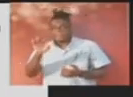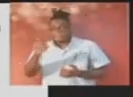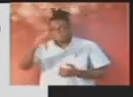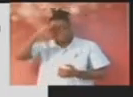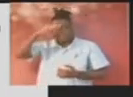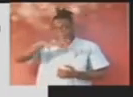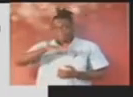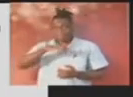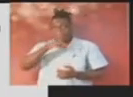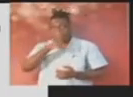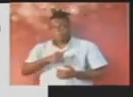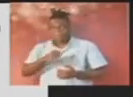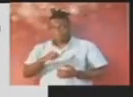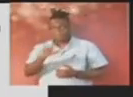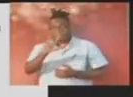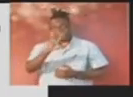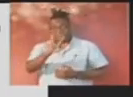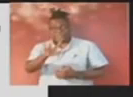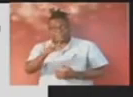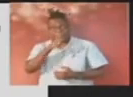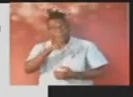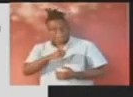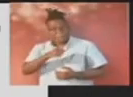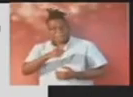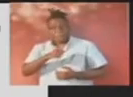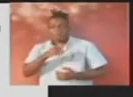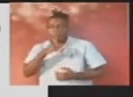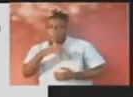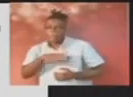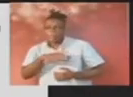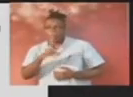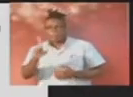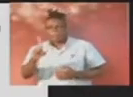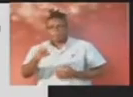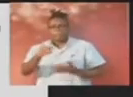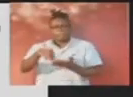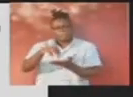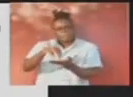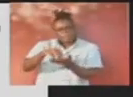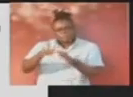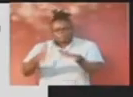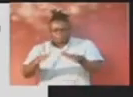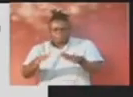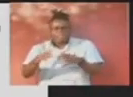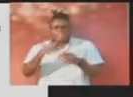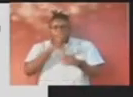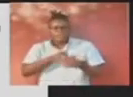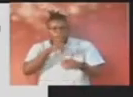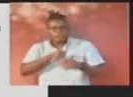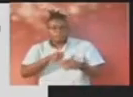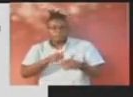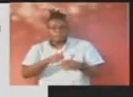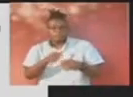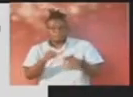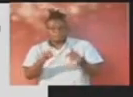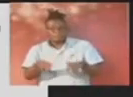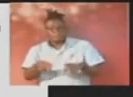females, 1 middle-aged female, all with comorbidities, as well as 1 middle-aged male and a middle-aged female without